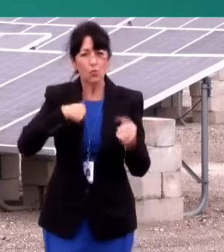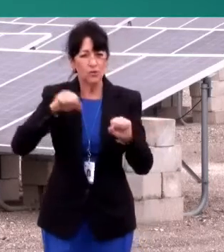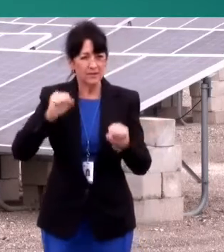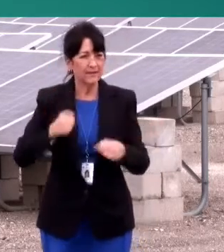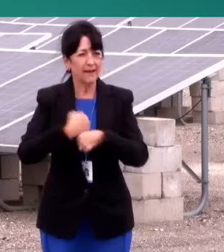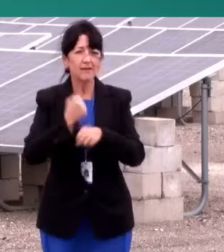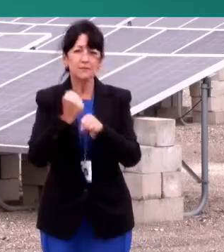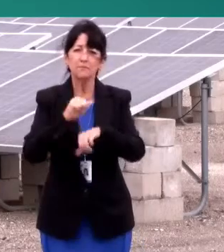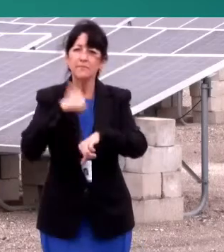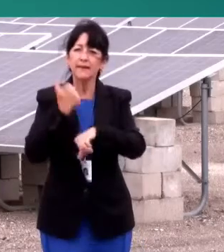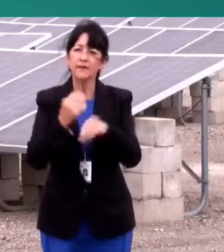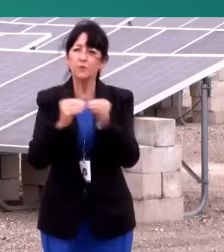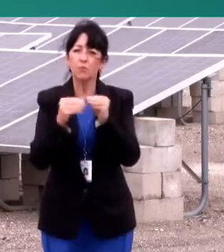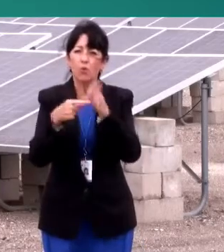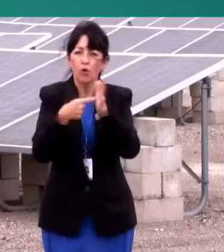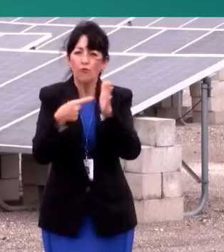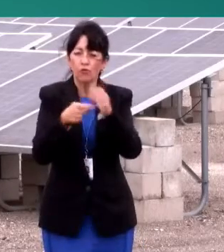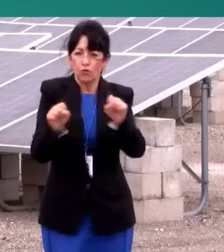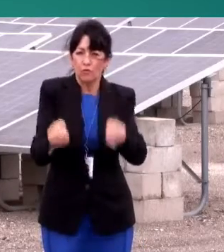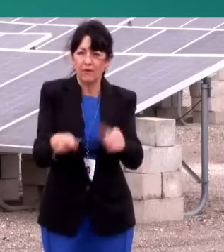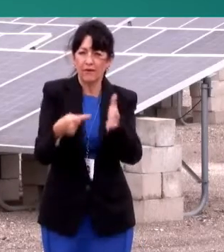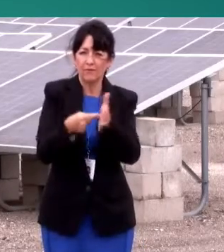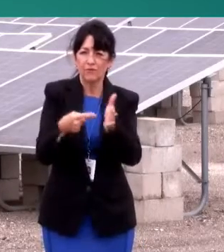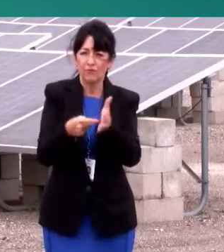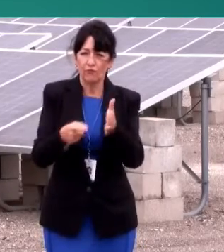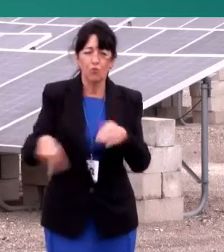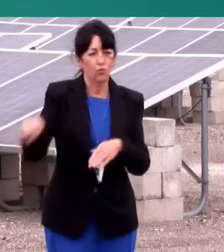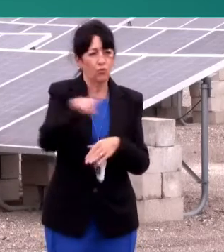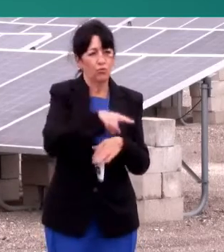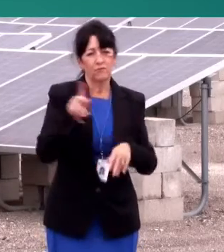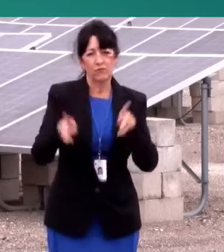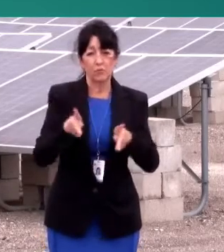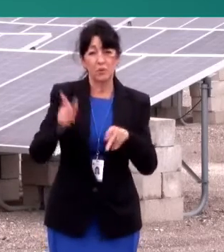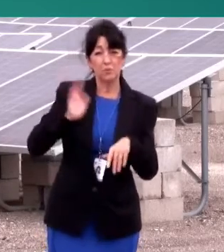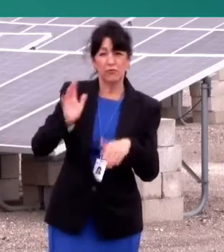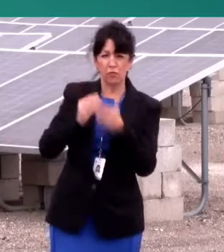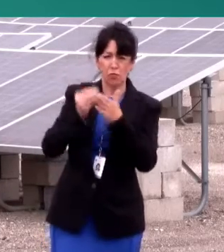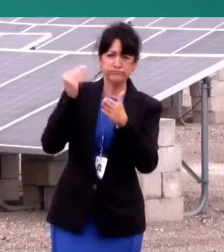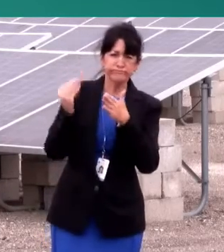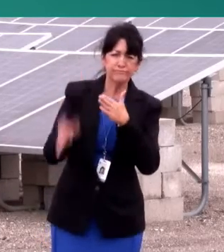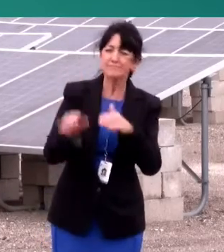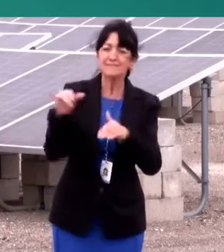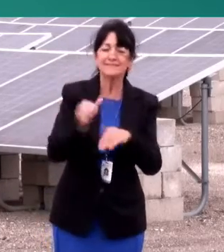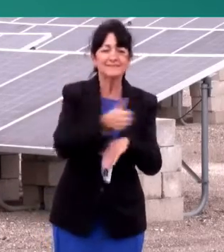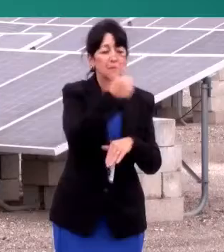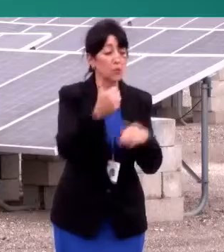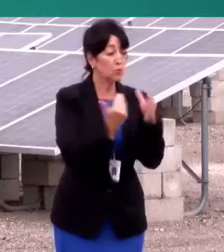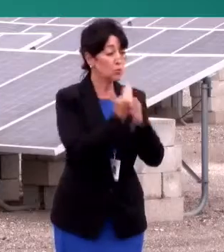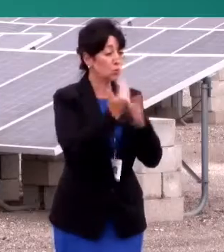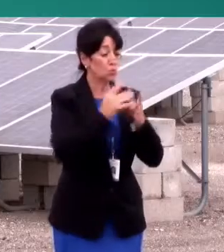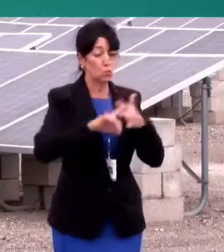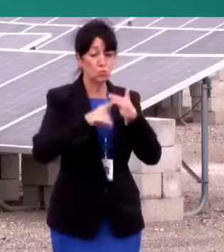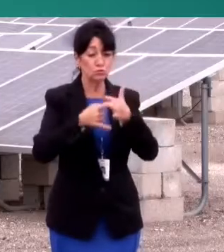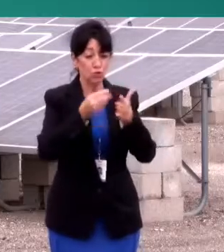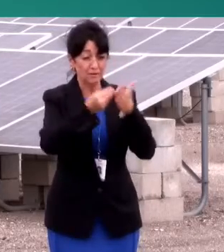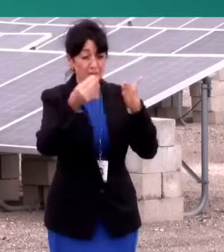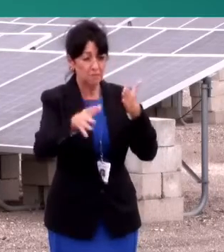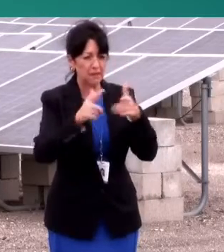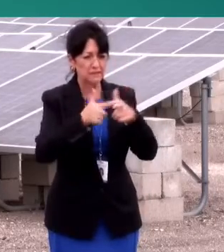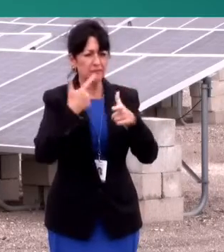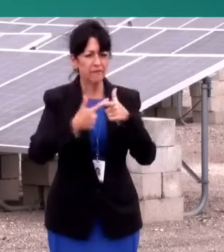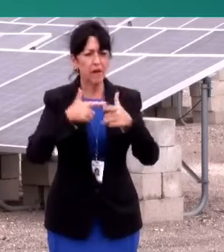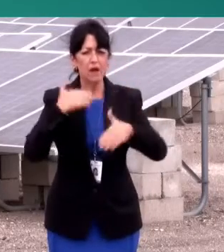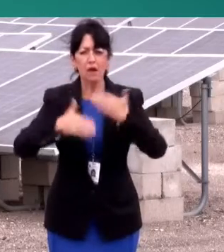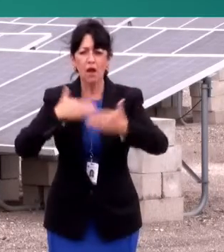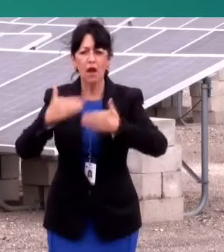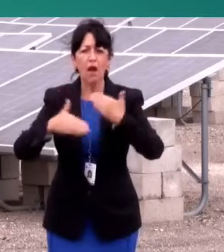costs down of creating this sort of asset. I'd like to give a good statistic about how many households